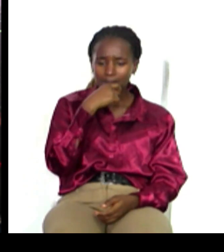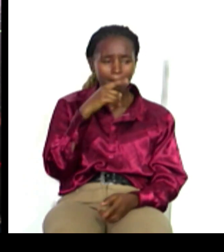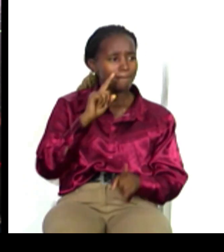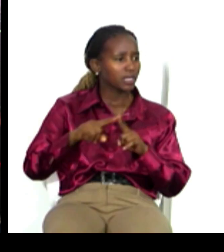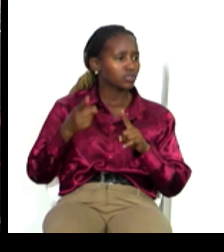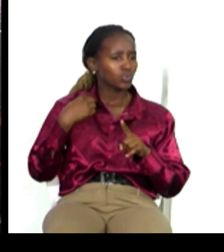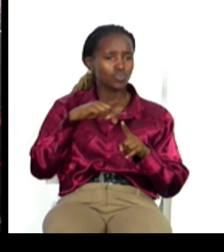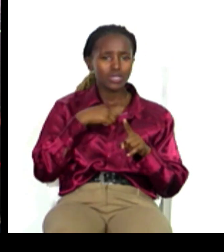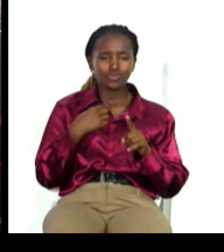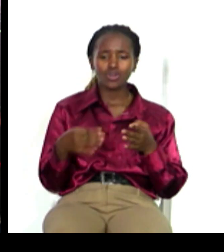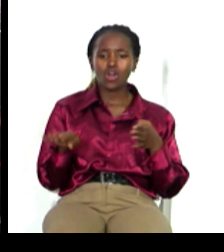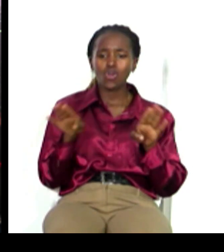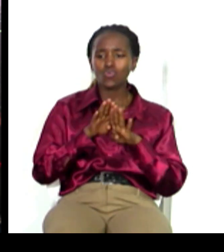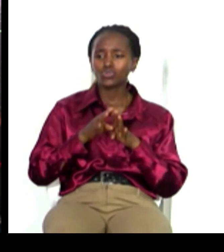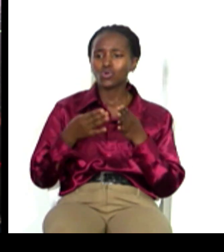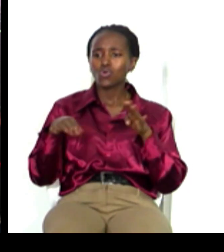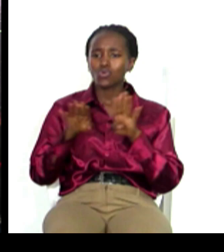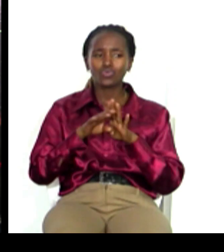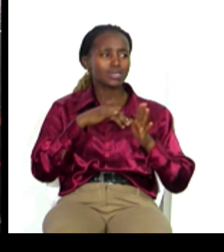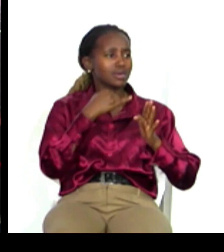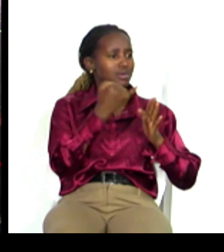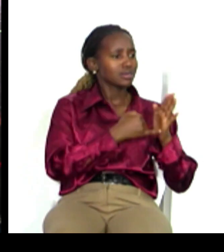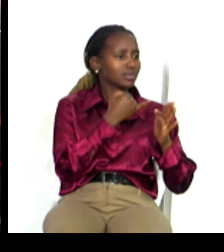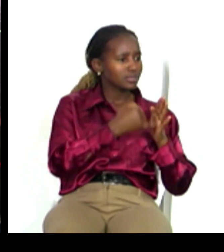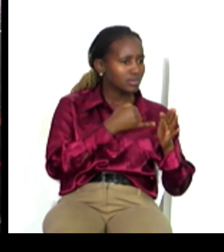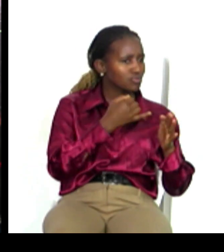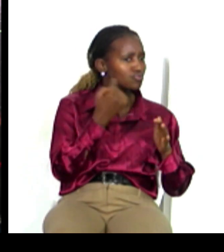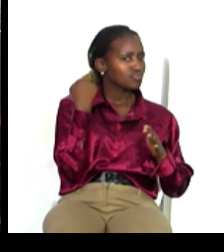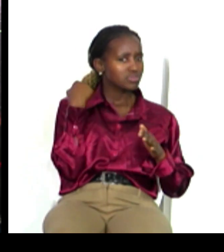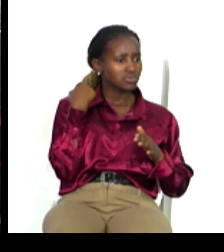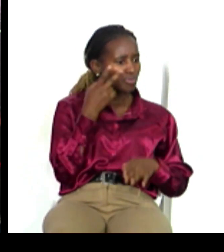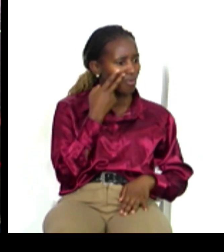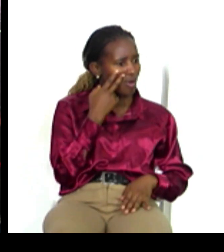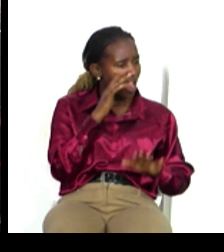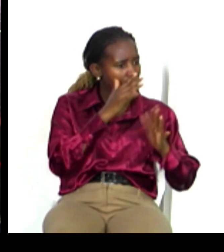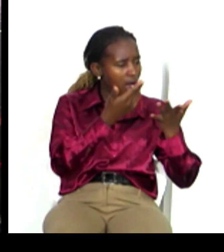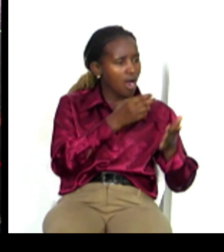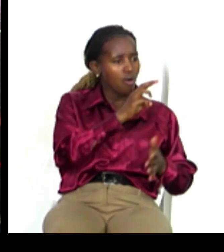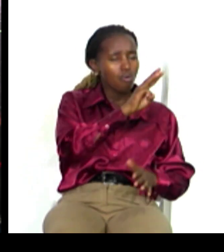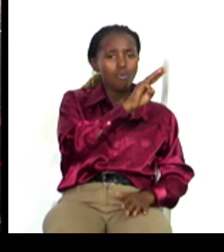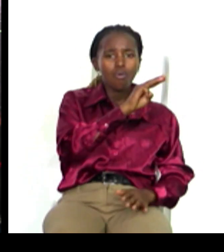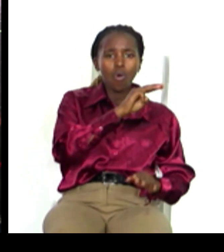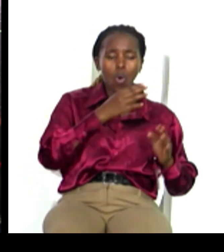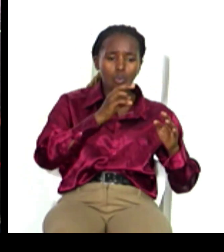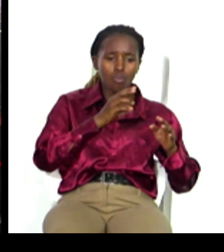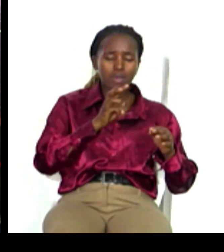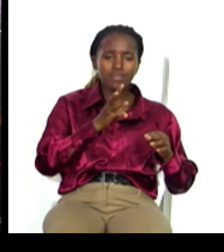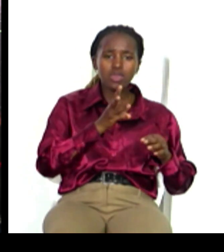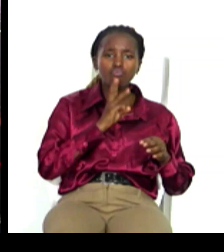shutting down industries. The other day we had in Mombasa, the marine,